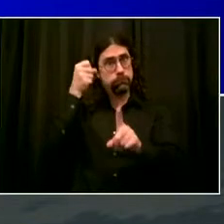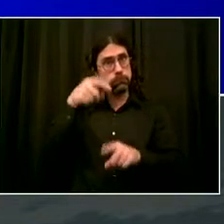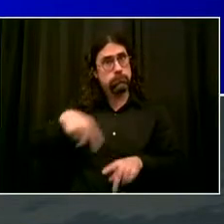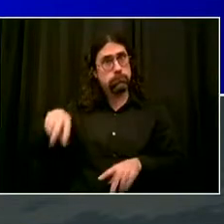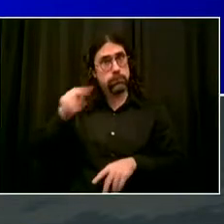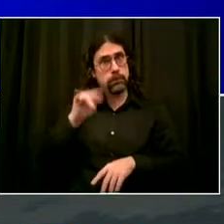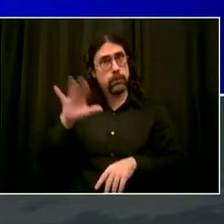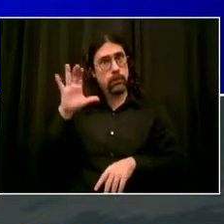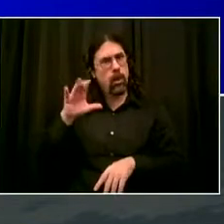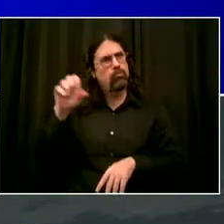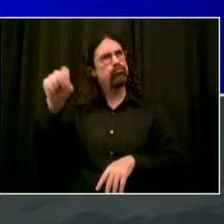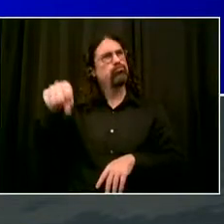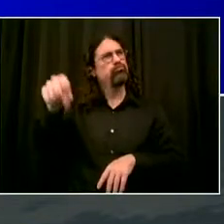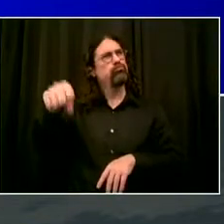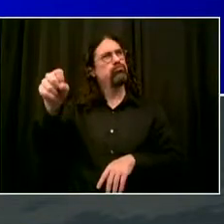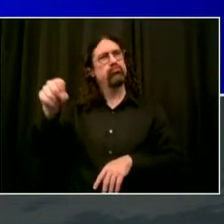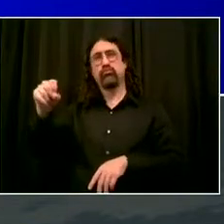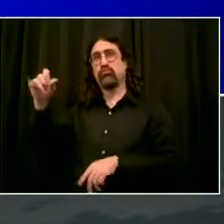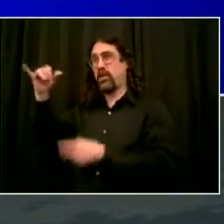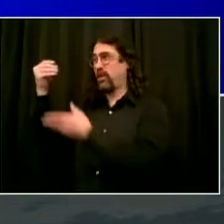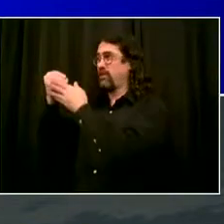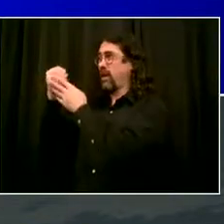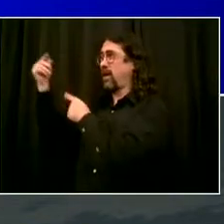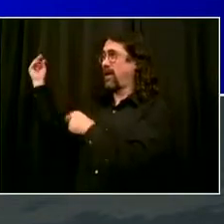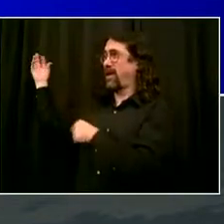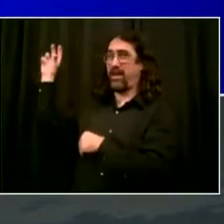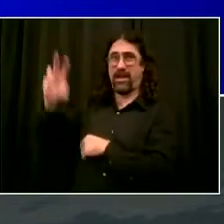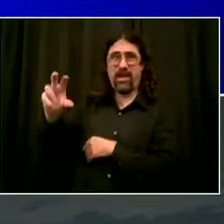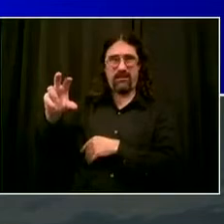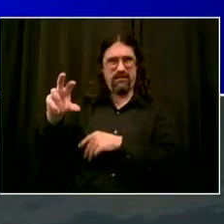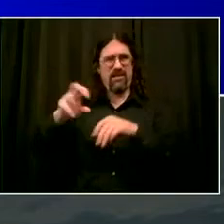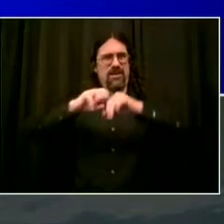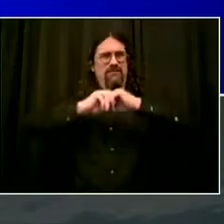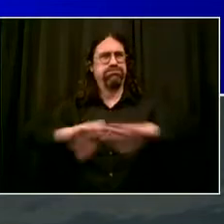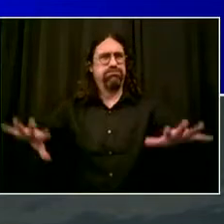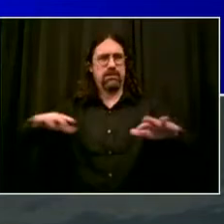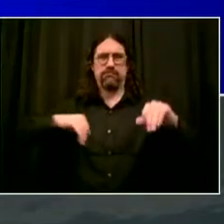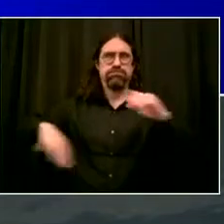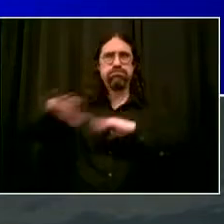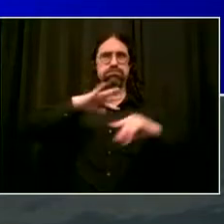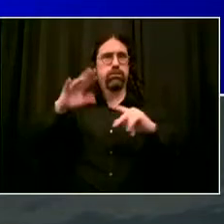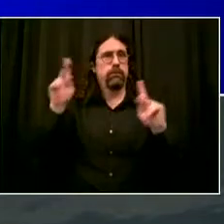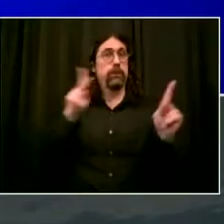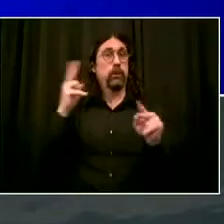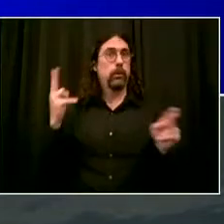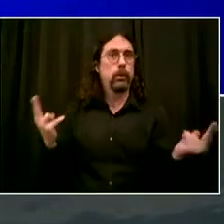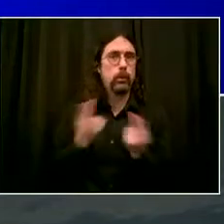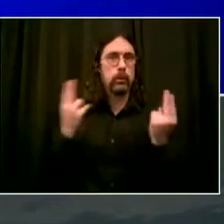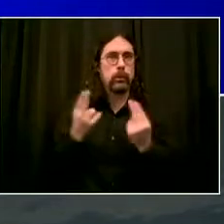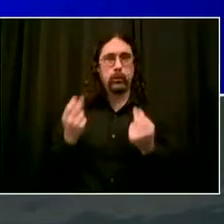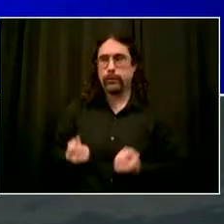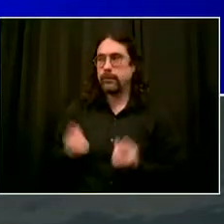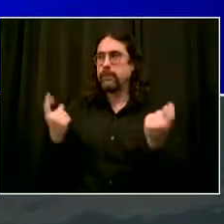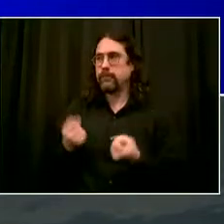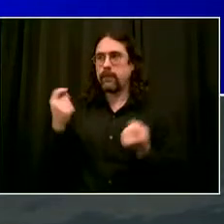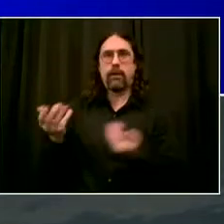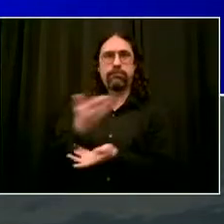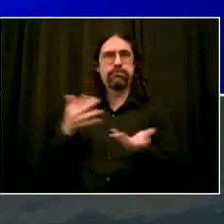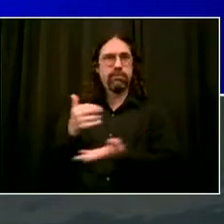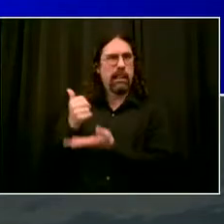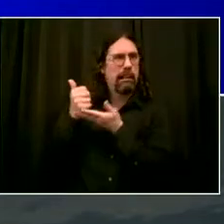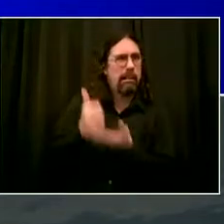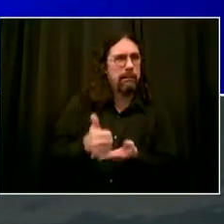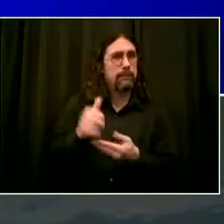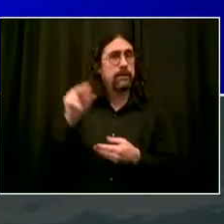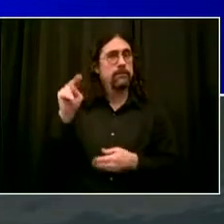is not ancient history February 2020 this year New York City was arguably at its alltime economic High the peak of